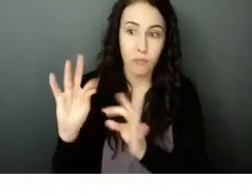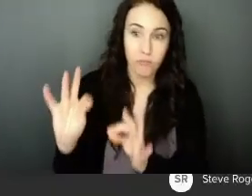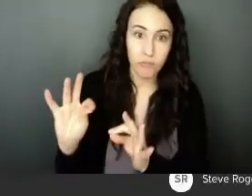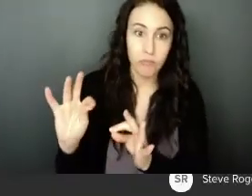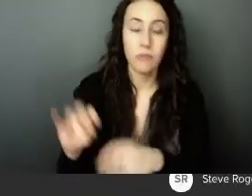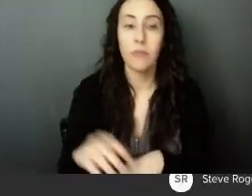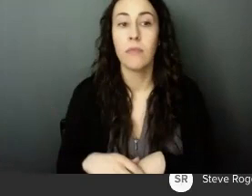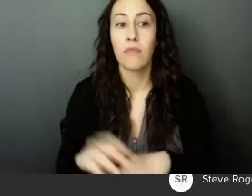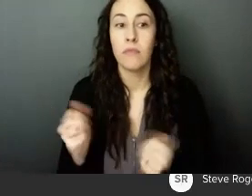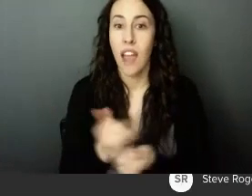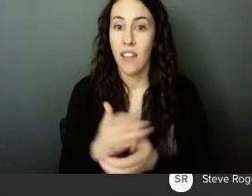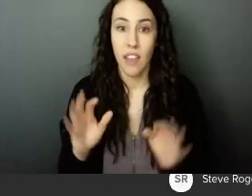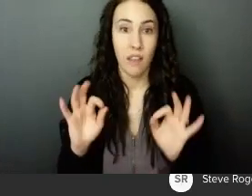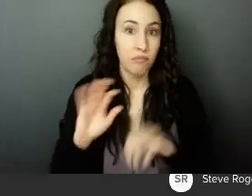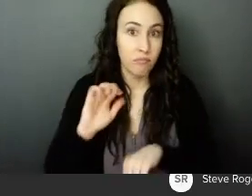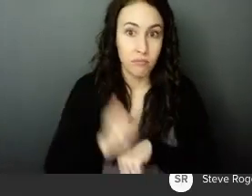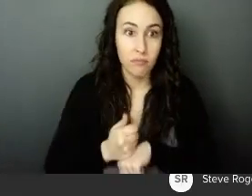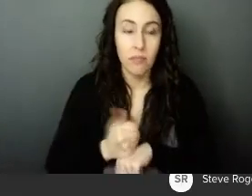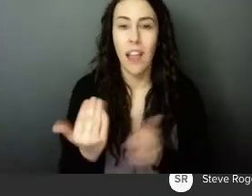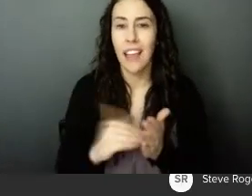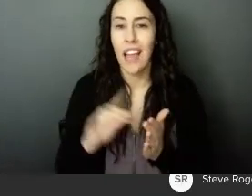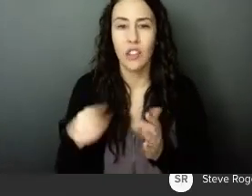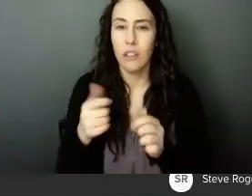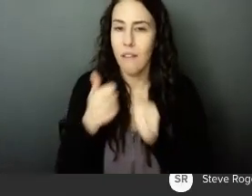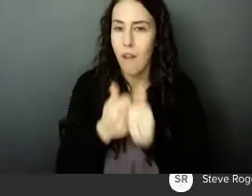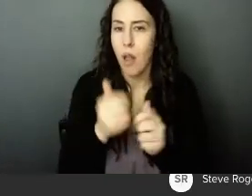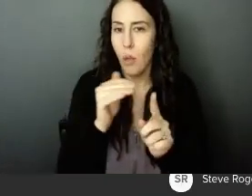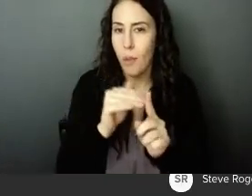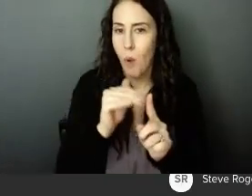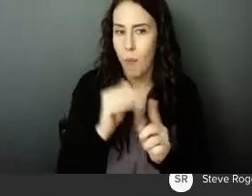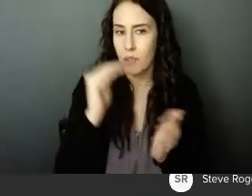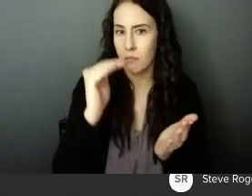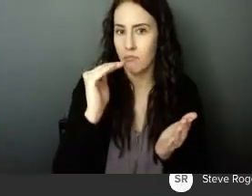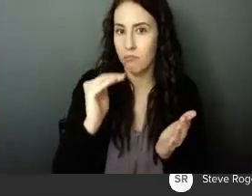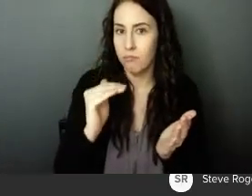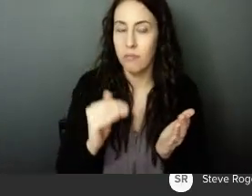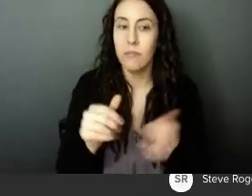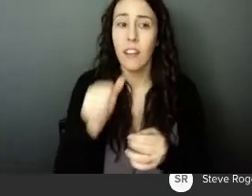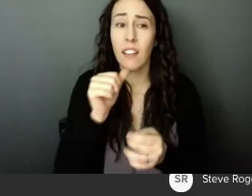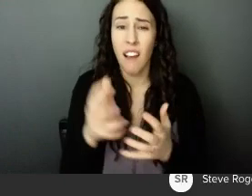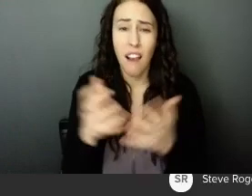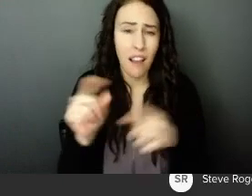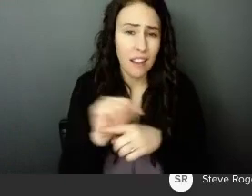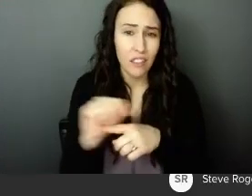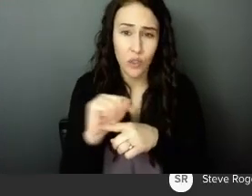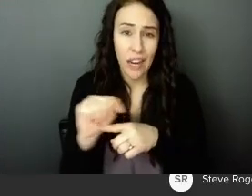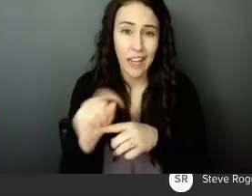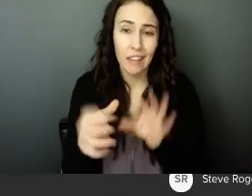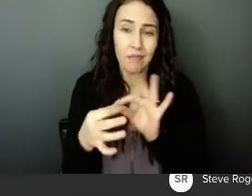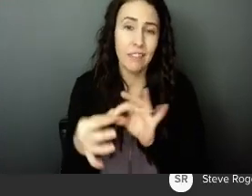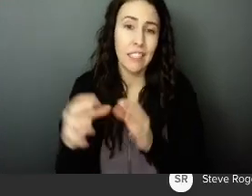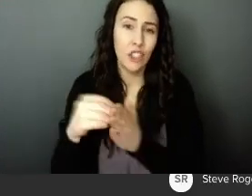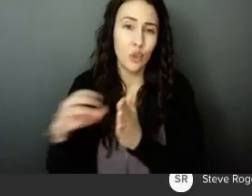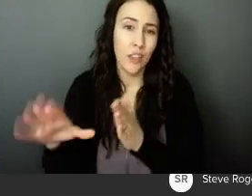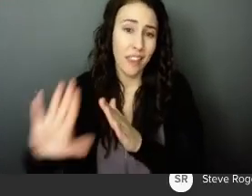Once everything's set up, again, they're just following the prompts. There's not a whole lot of training when it comes to the student access. They're just